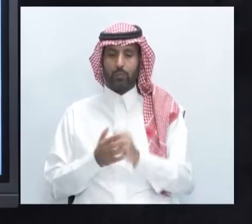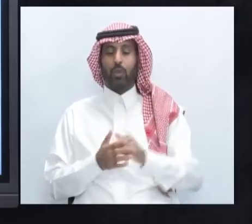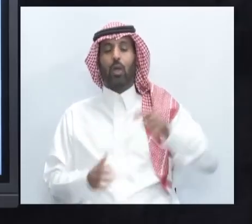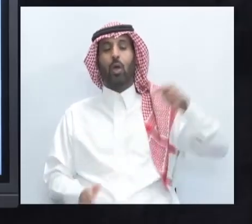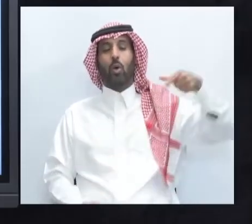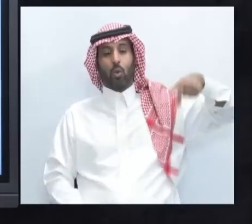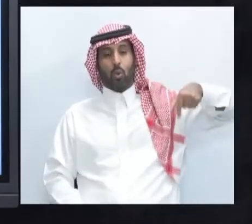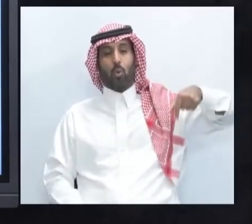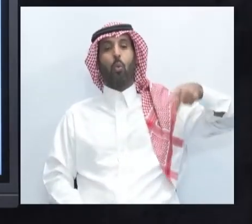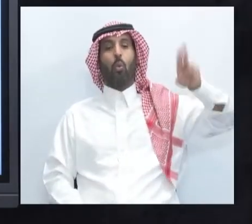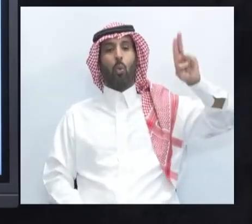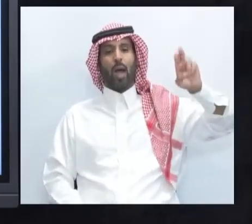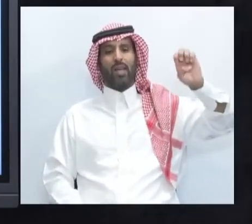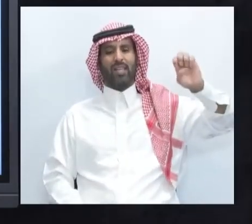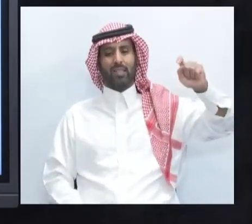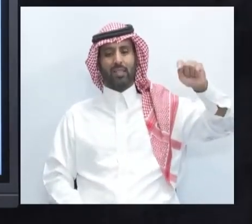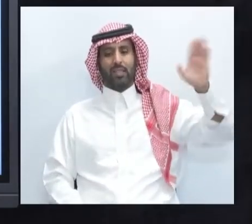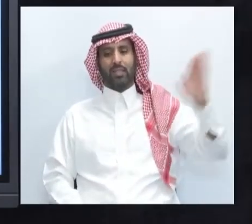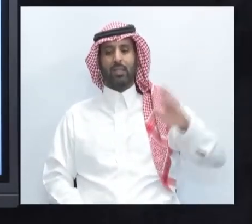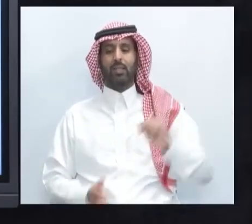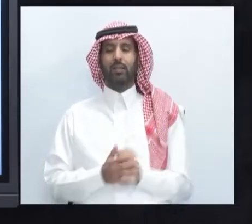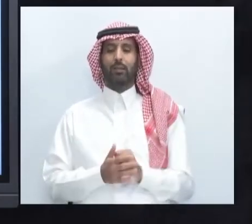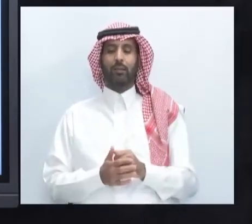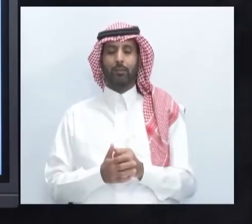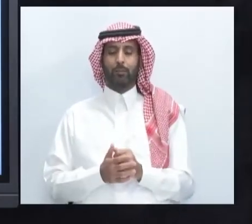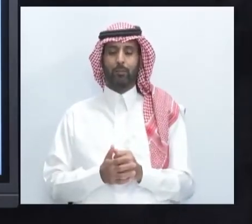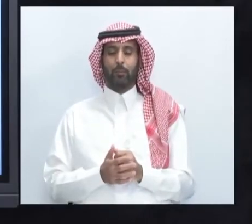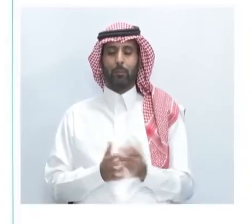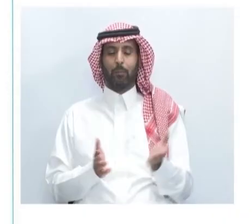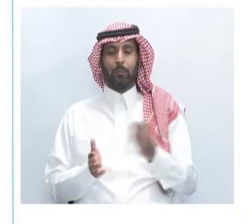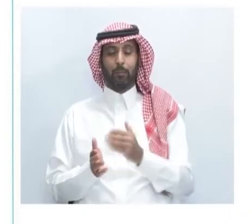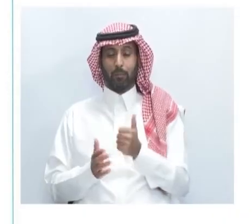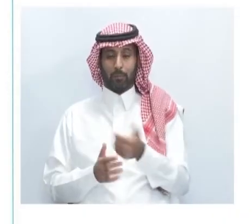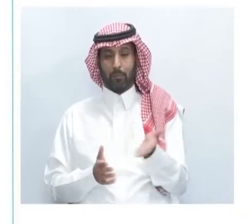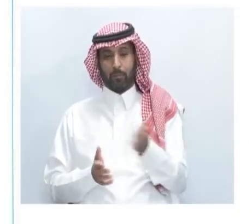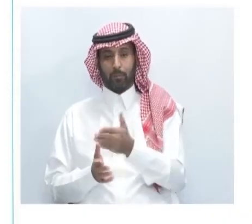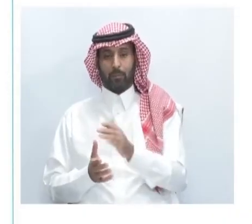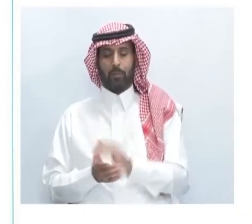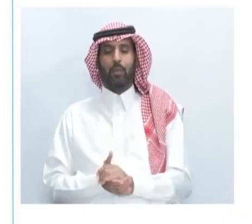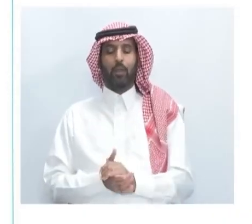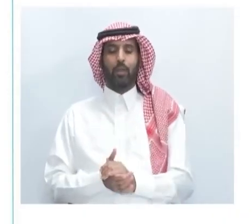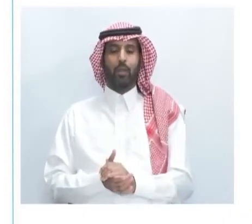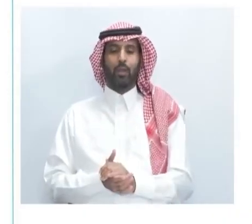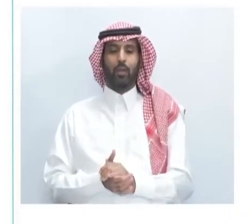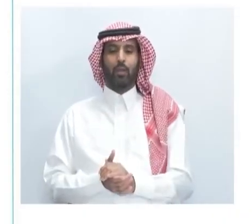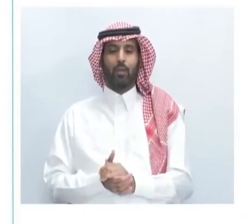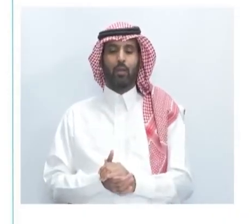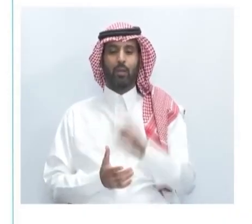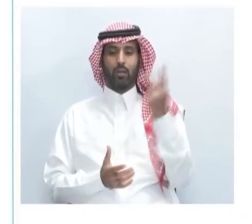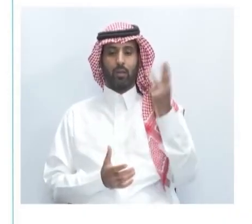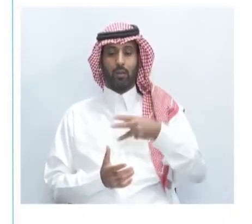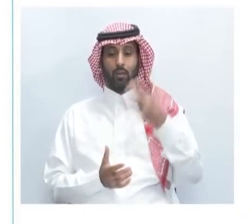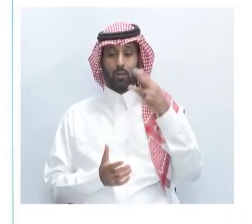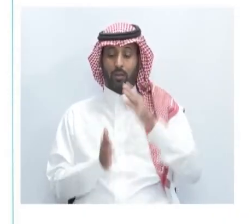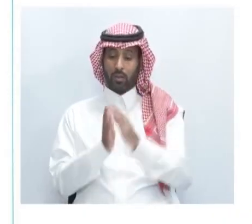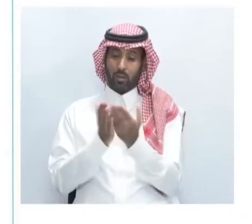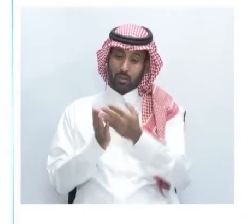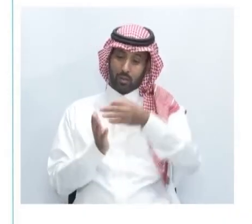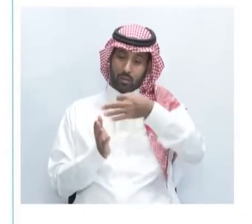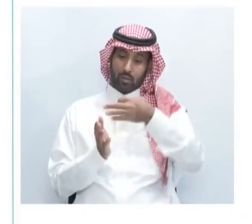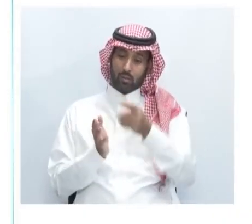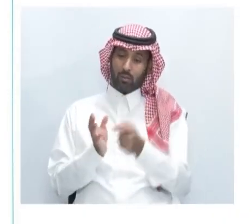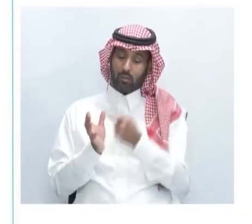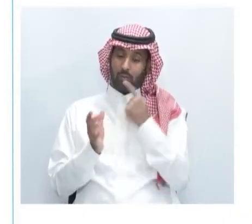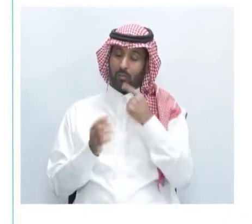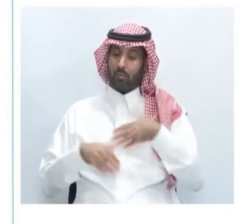Quiet. Excellent. So we have quiet. Quiet. Excellent. Okay. Now on page 33. Page 33.